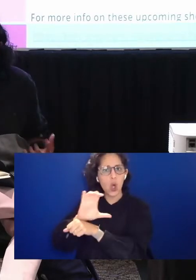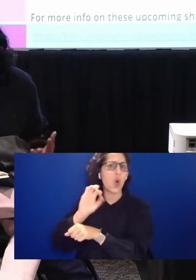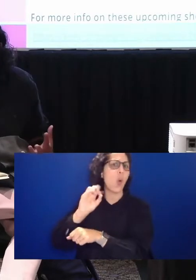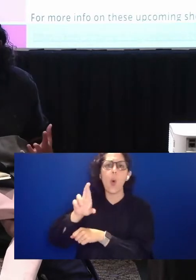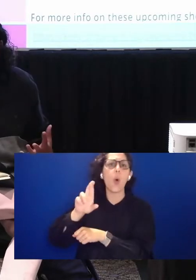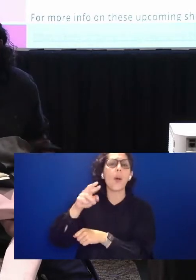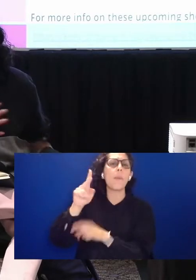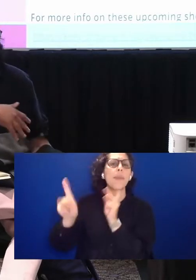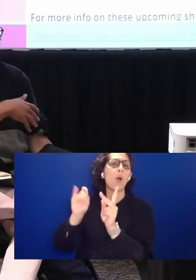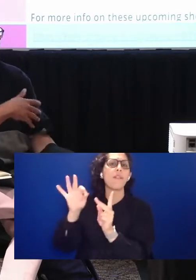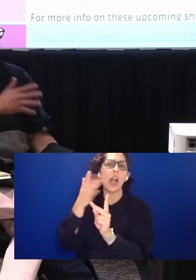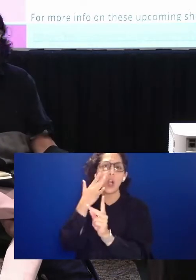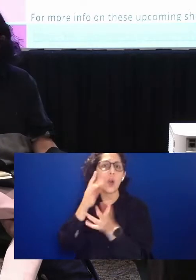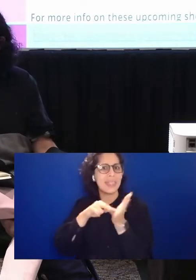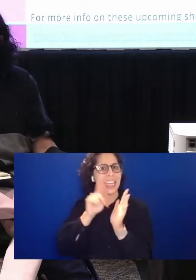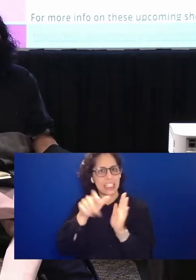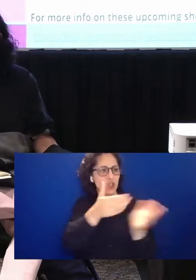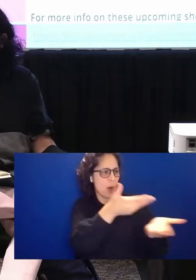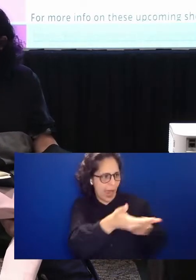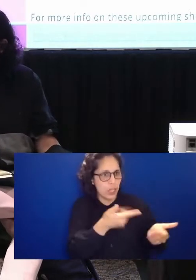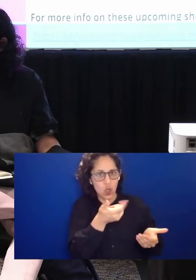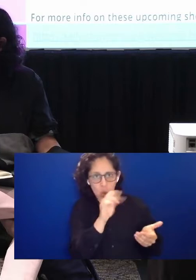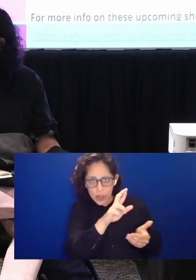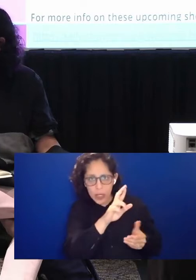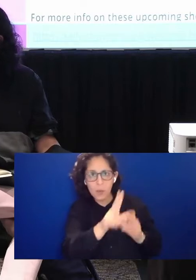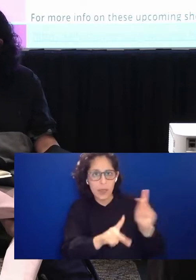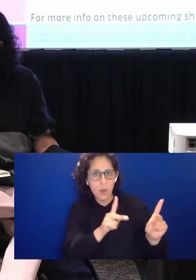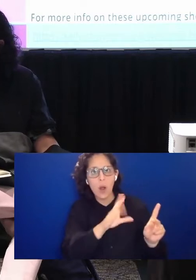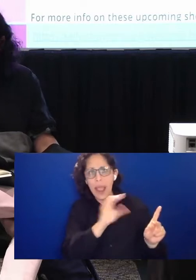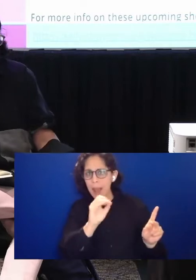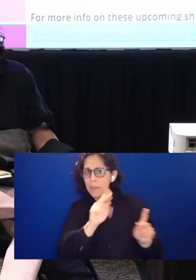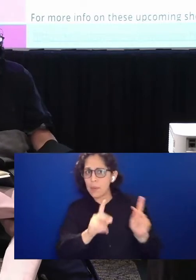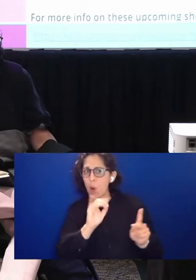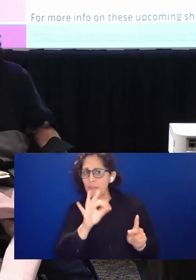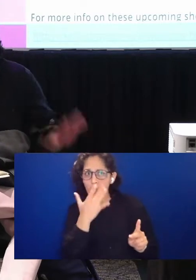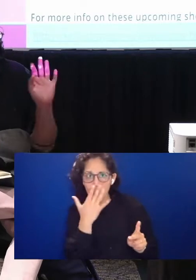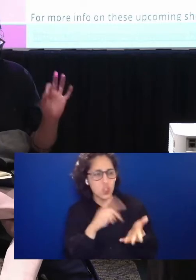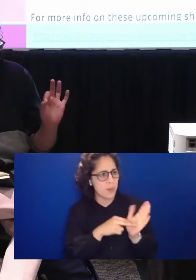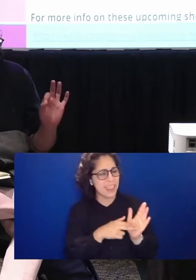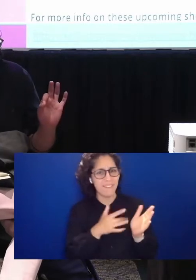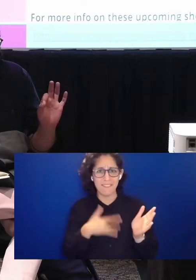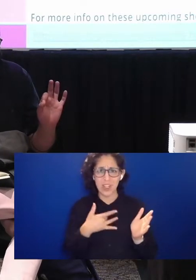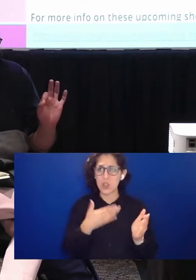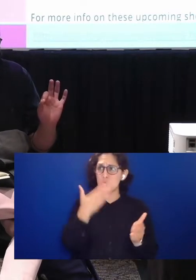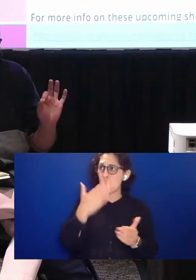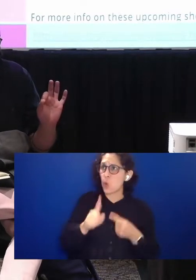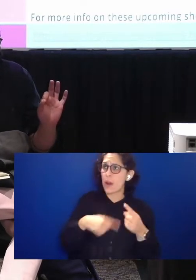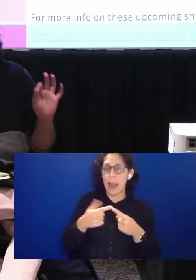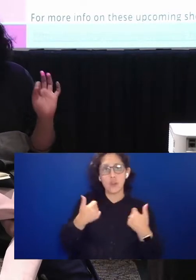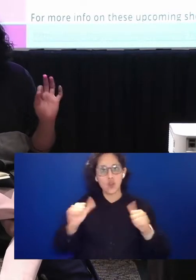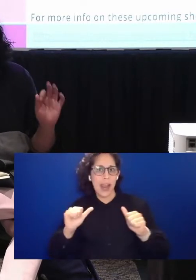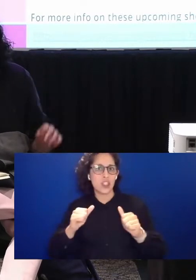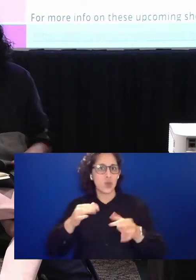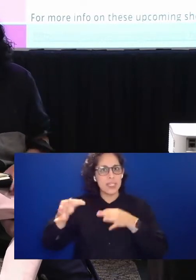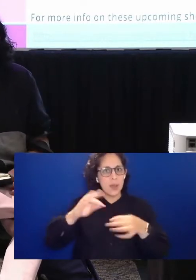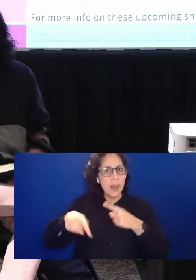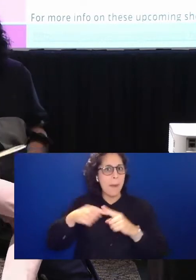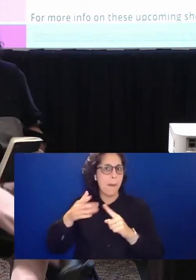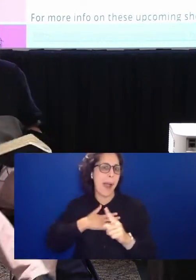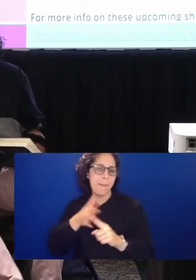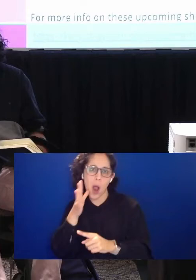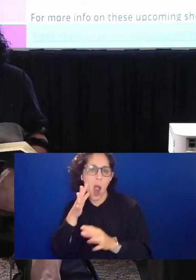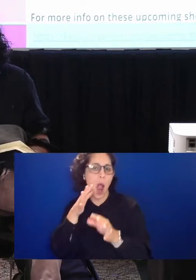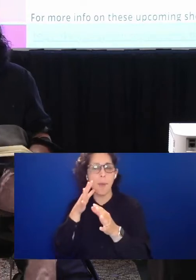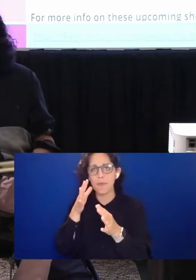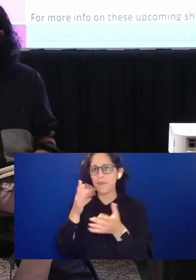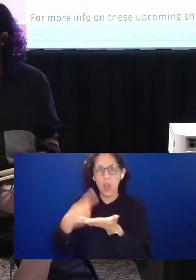feel amazing to have a room full of queerdos who are all crying about our moms when I'm crying about my mom. That's golden. Right? Great. But